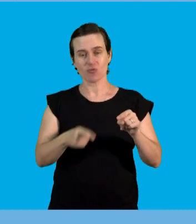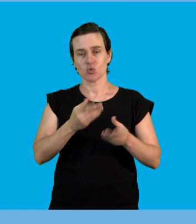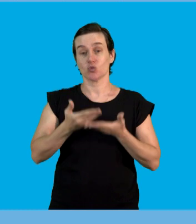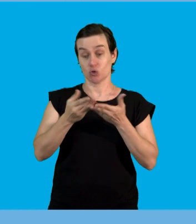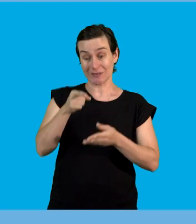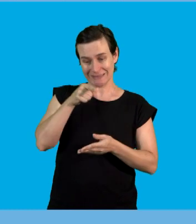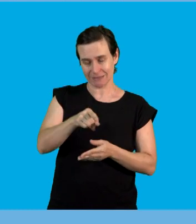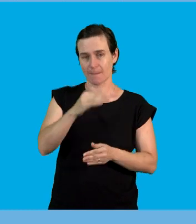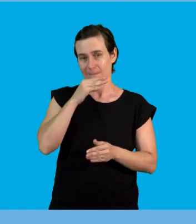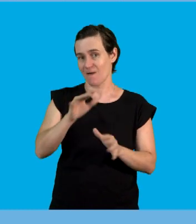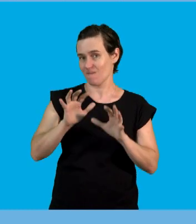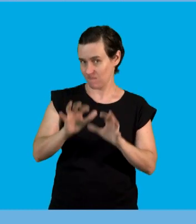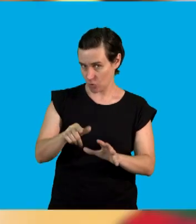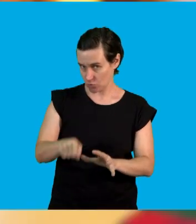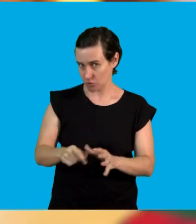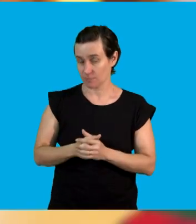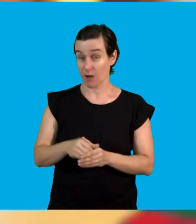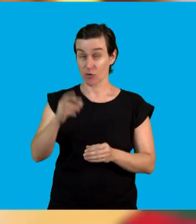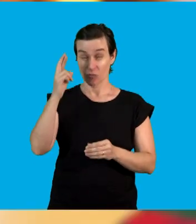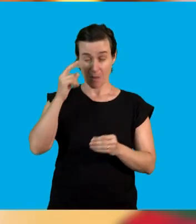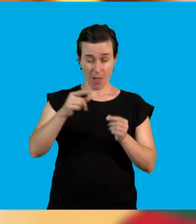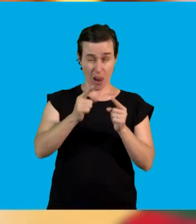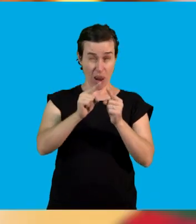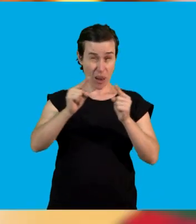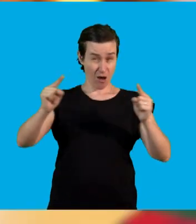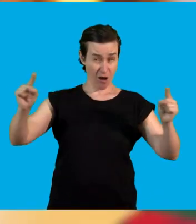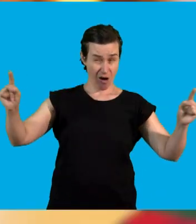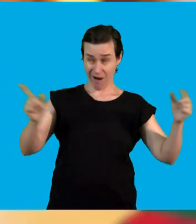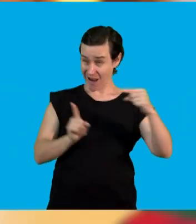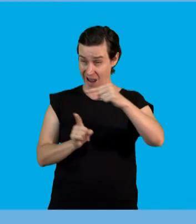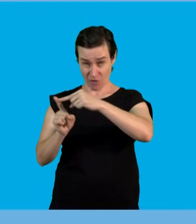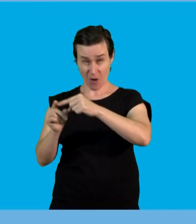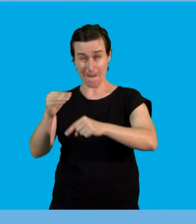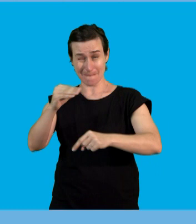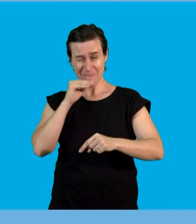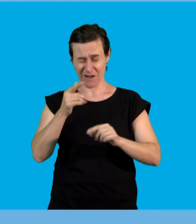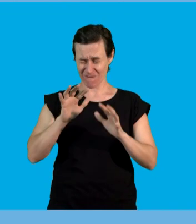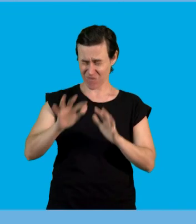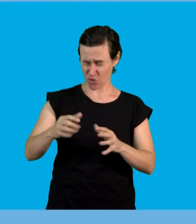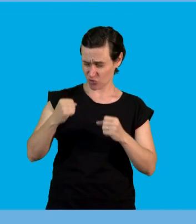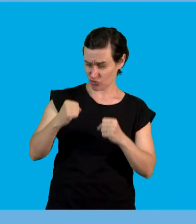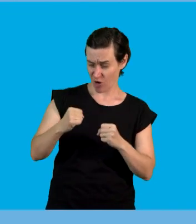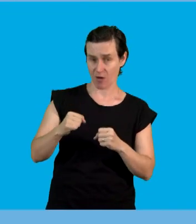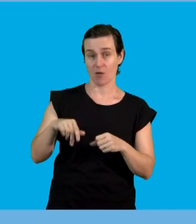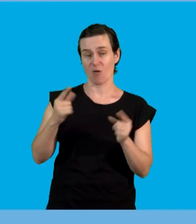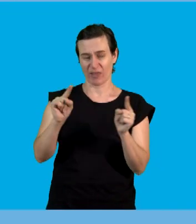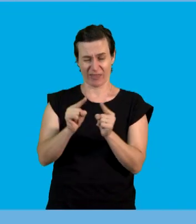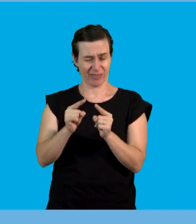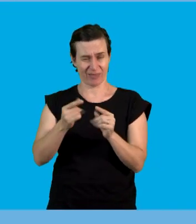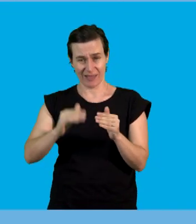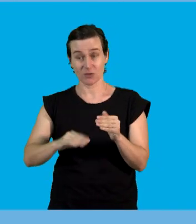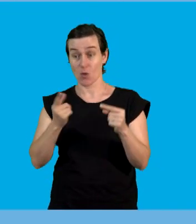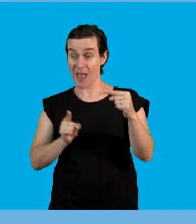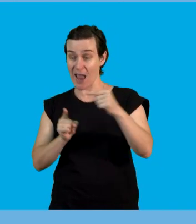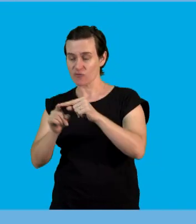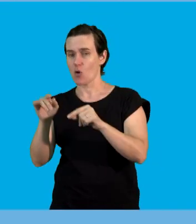represent a force. As you have said, the length of the arrow determines the size of an arrow, then the arrowhead determines the direction of the